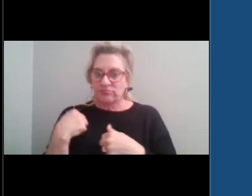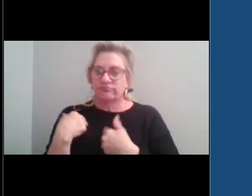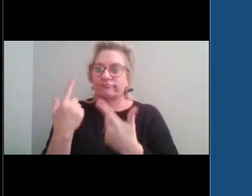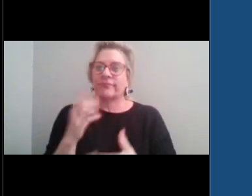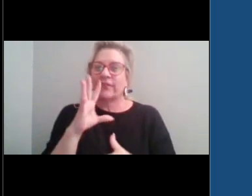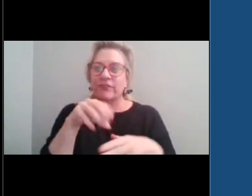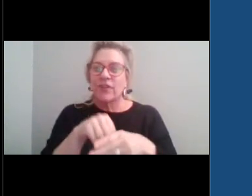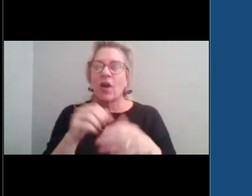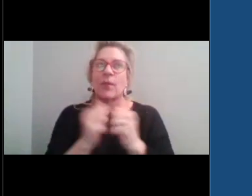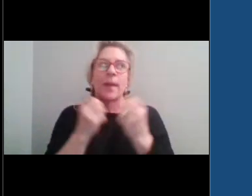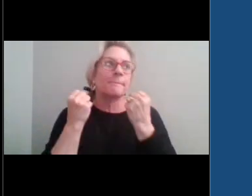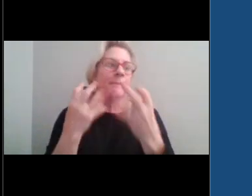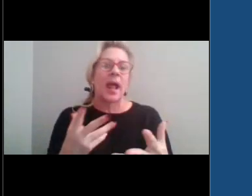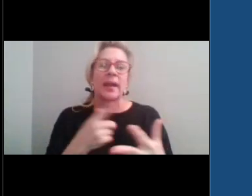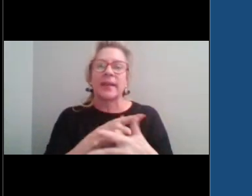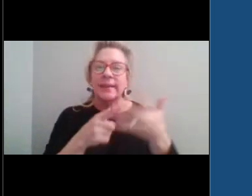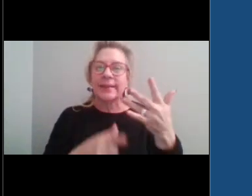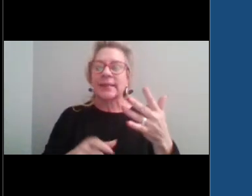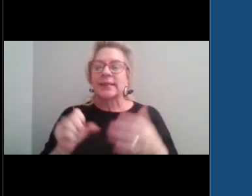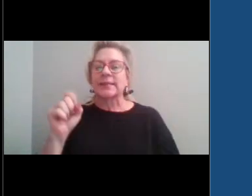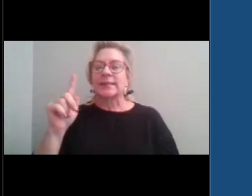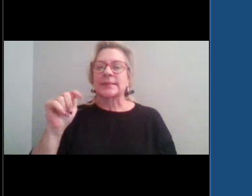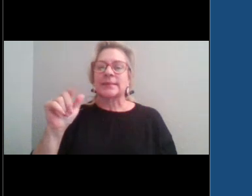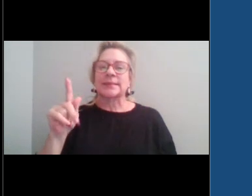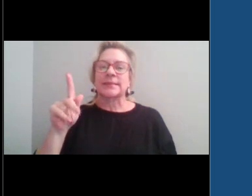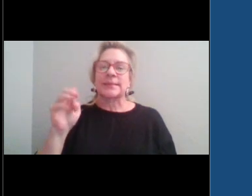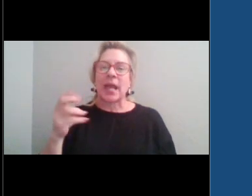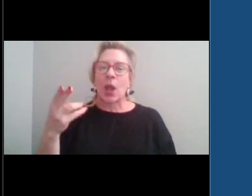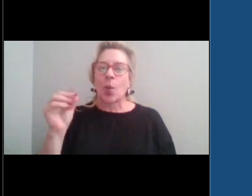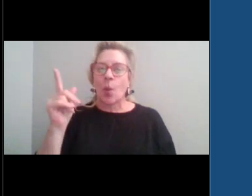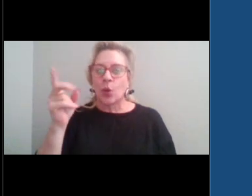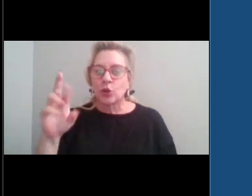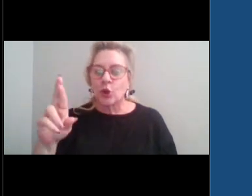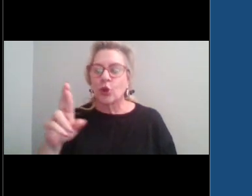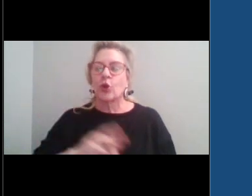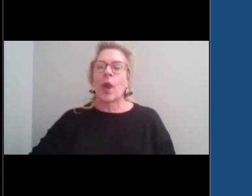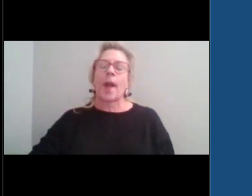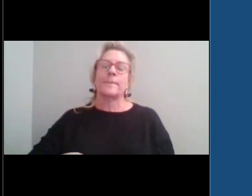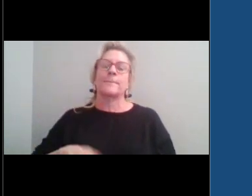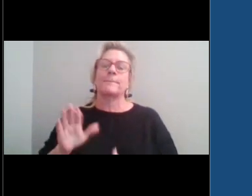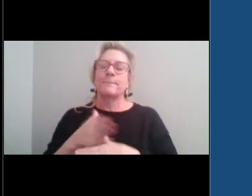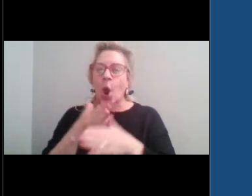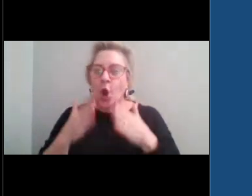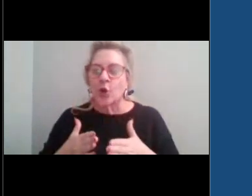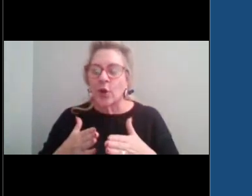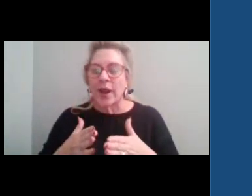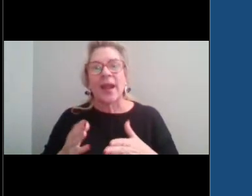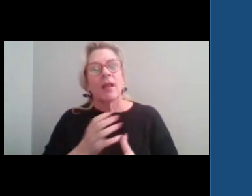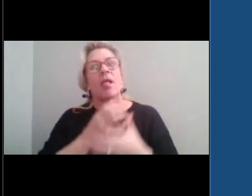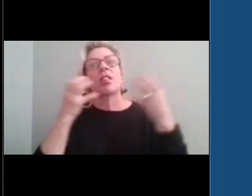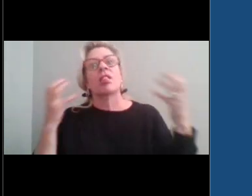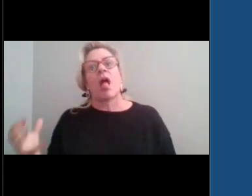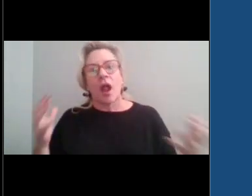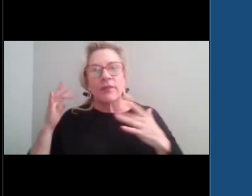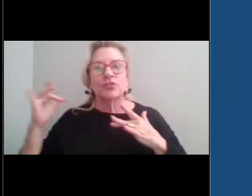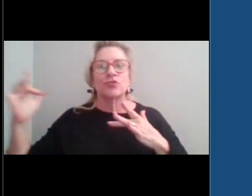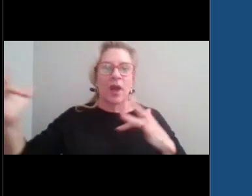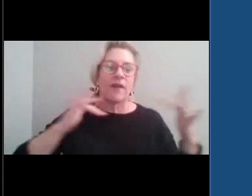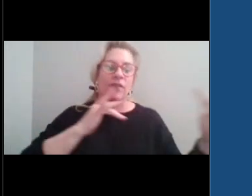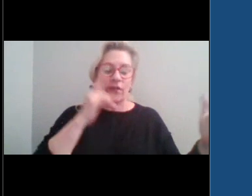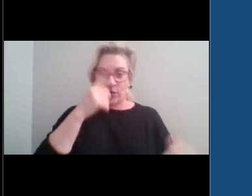lot of stakeholder and partnership engagement and a lot of travel. And for